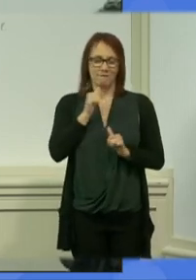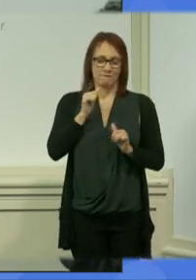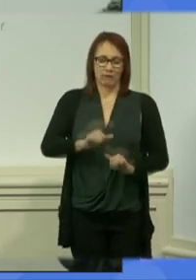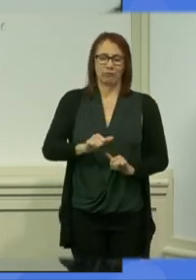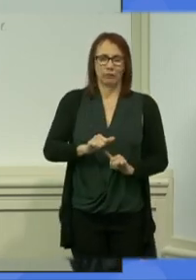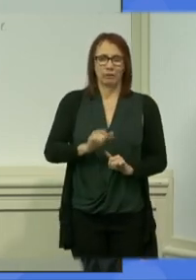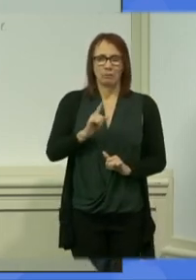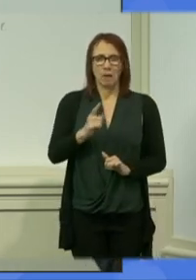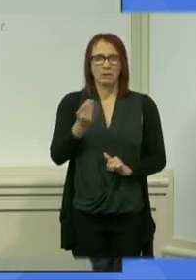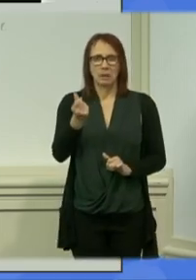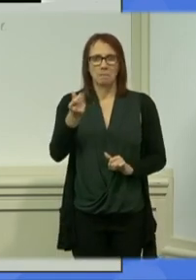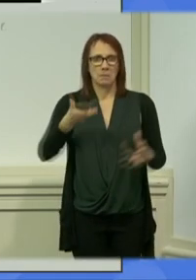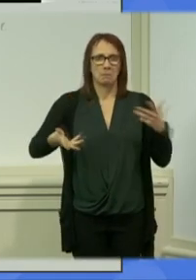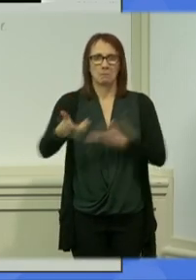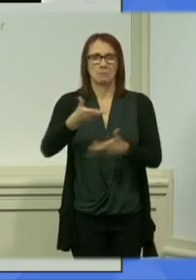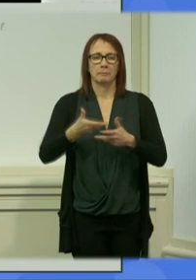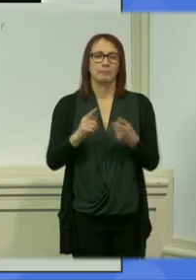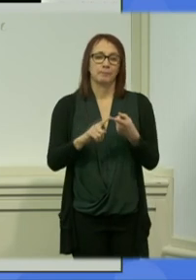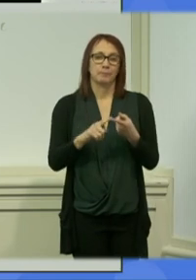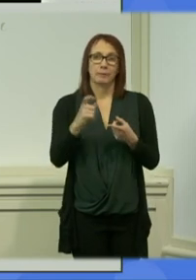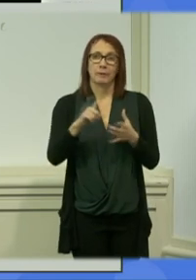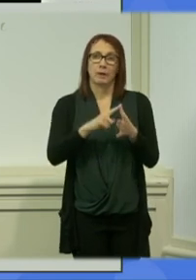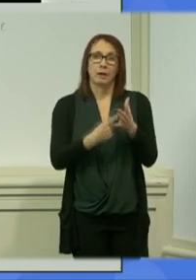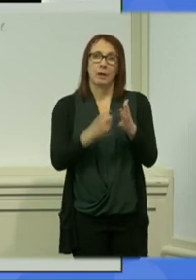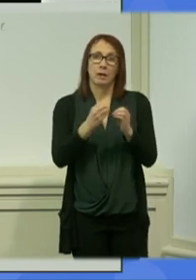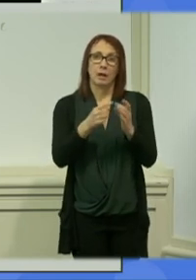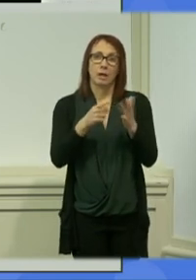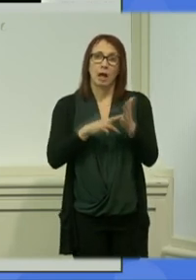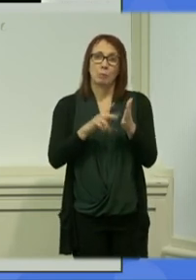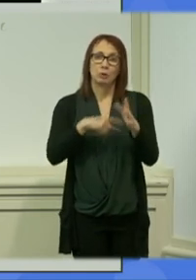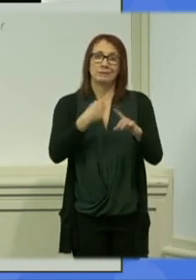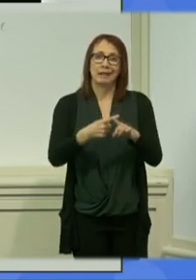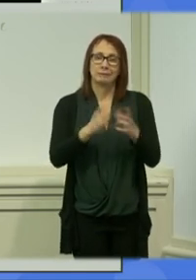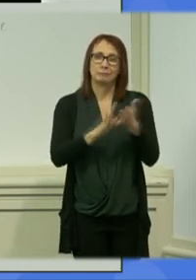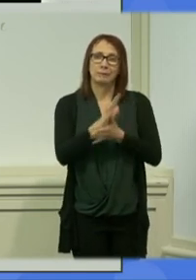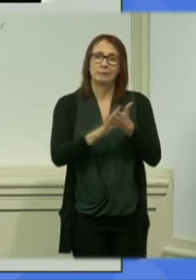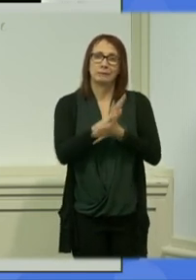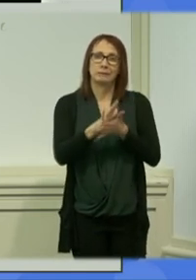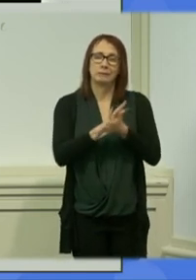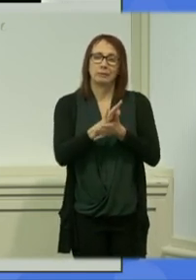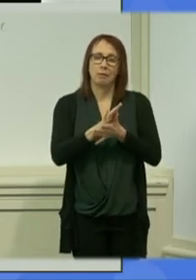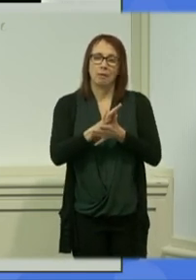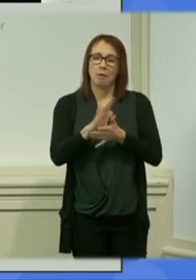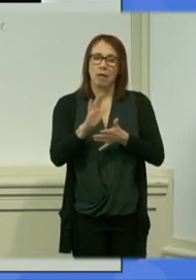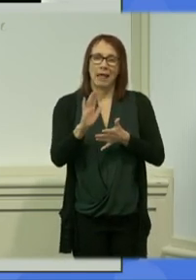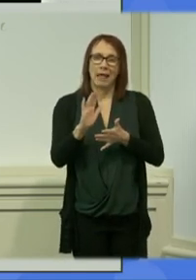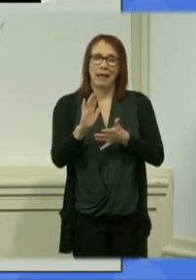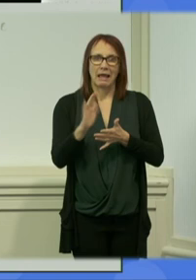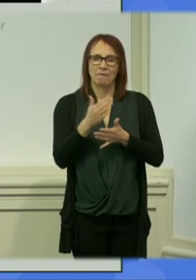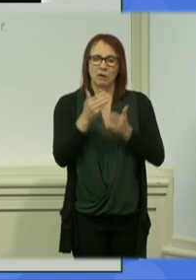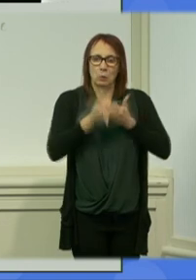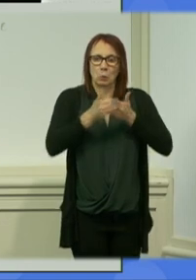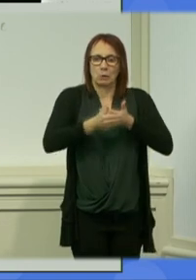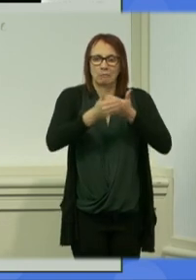in the discourse today. So a carbon tax, this is a tax which imposes a tax on every unit of, for